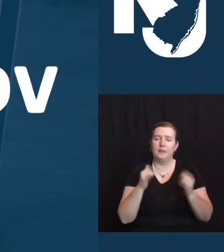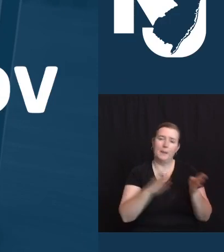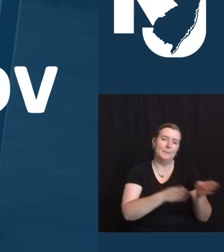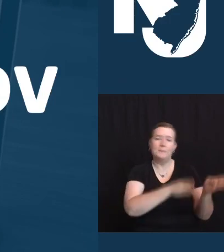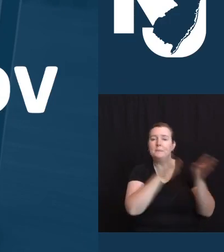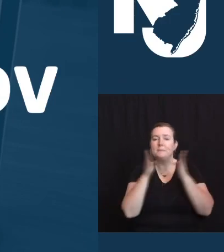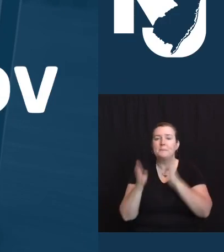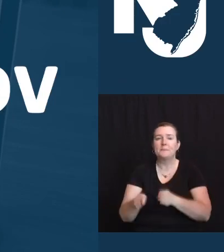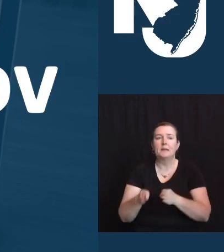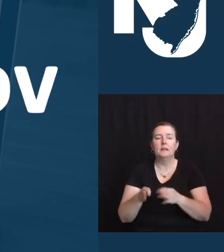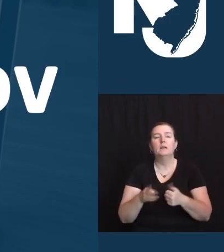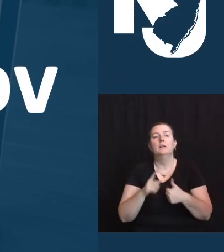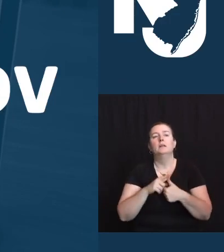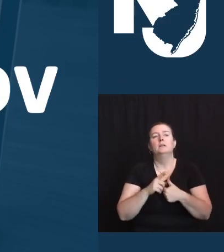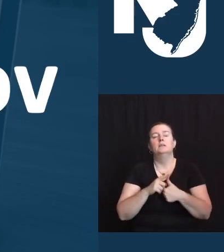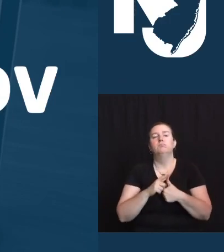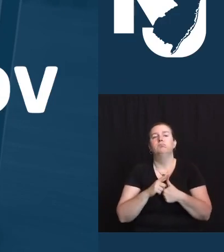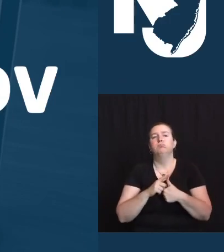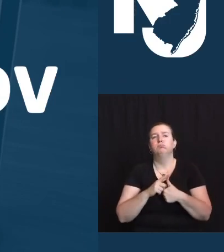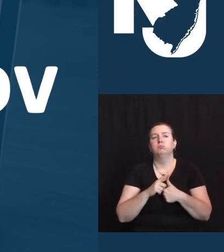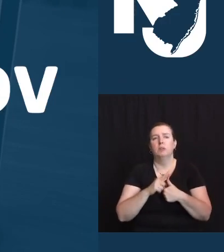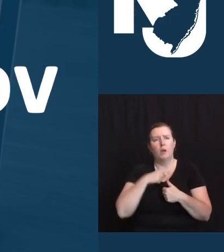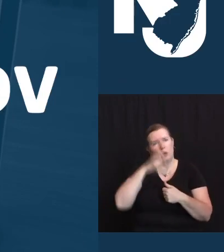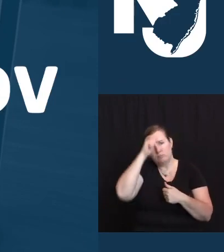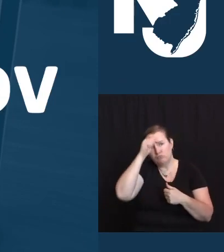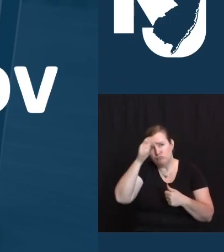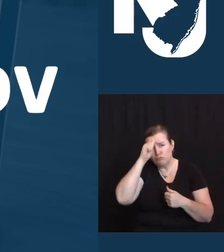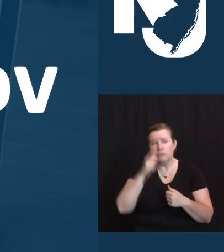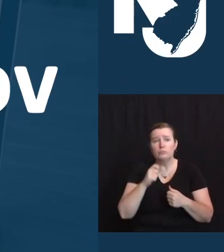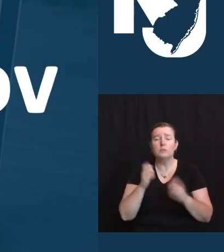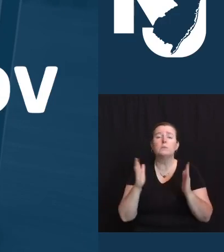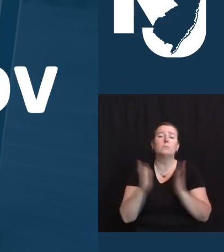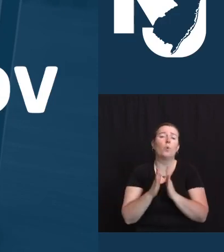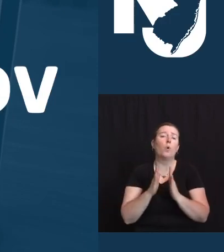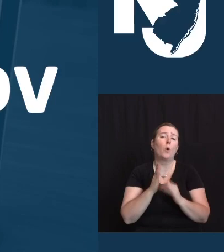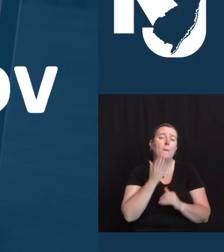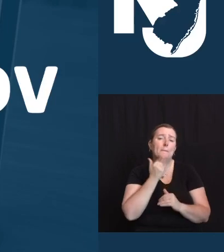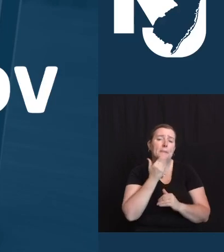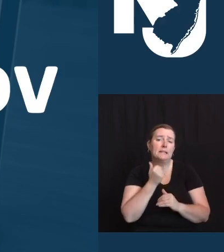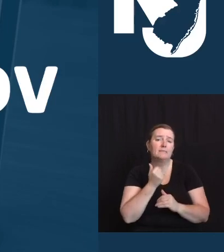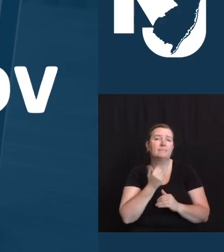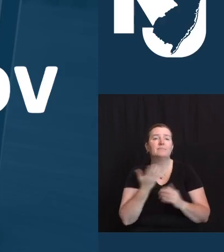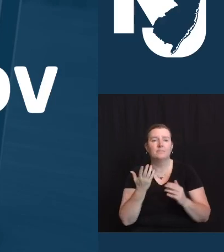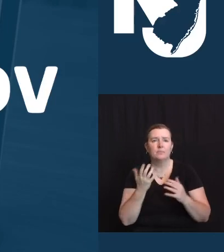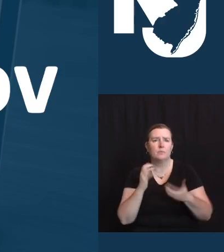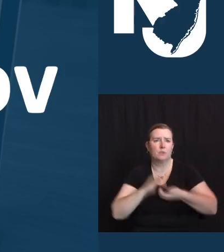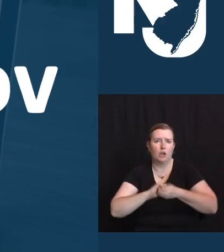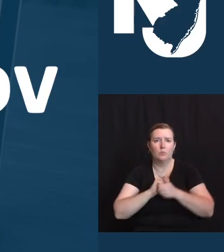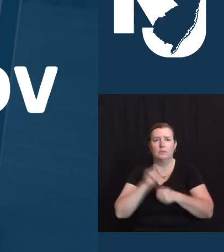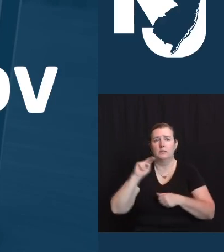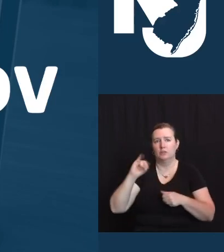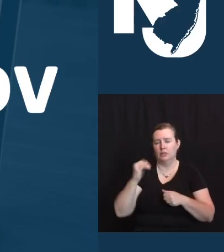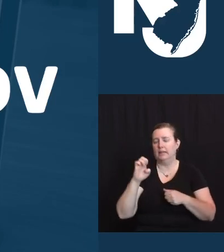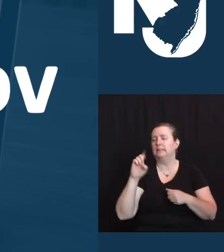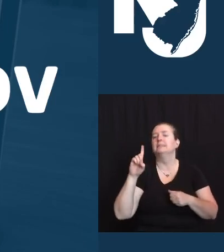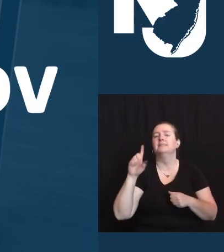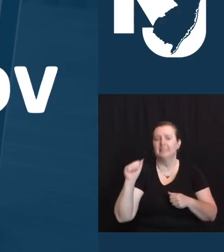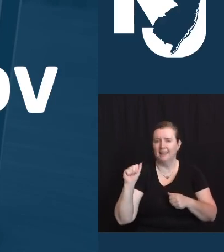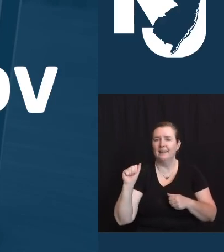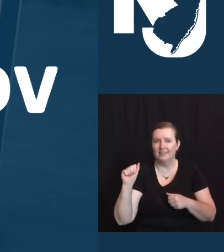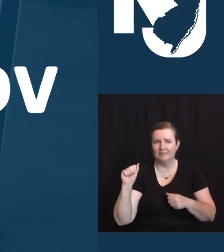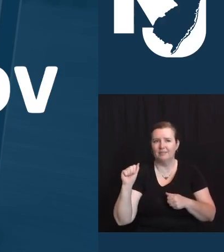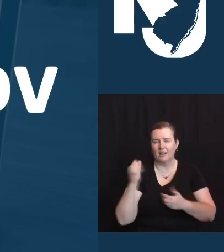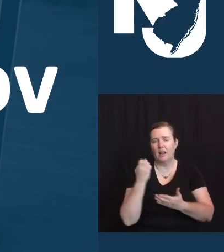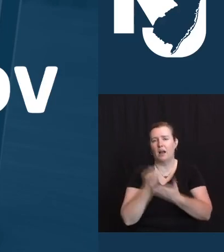practices, and that is acknowledging some of the great small businesses from around our state who have partnered with the New Jersey Economic Development Authority to ensure